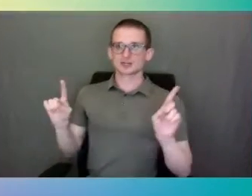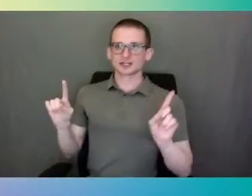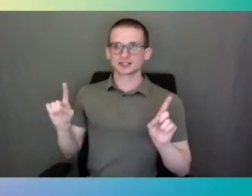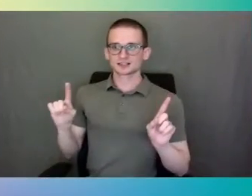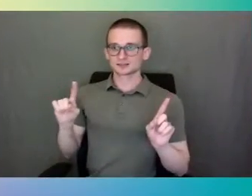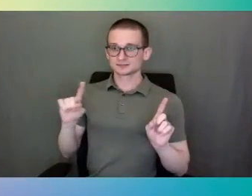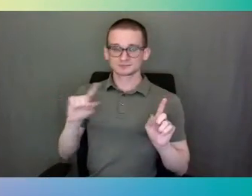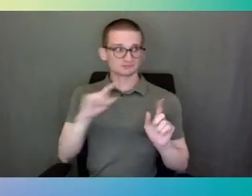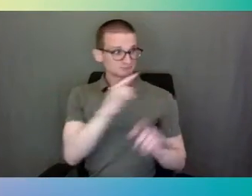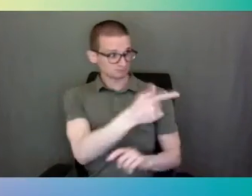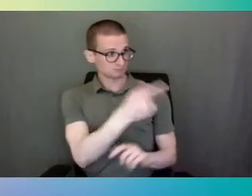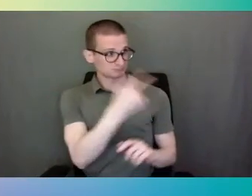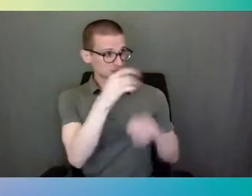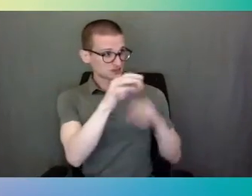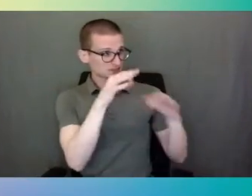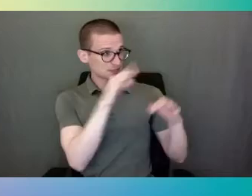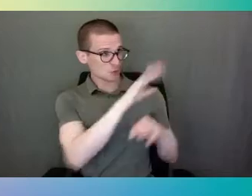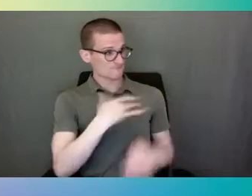found?